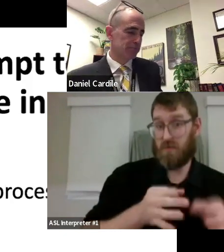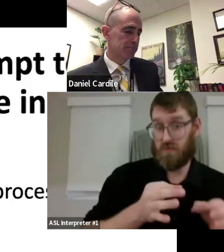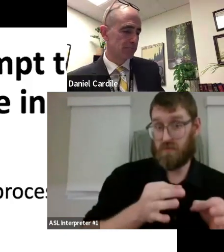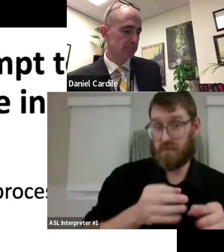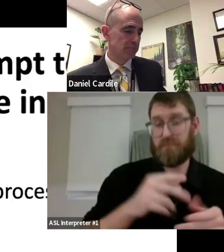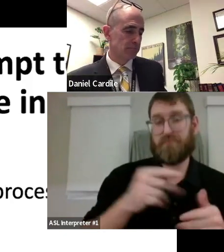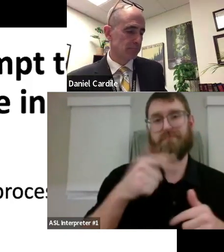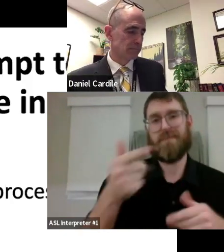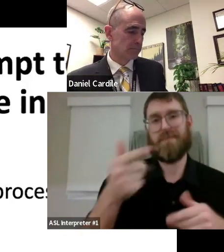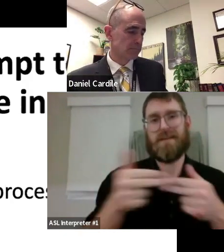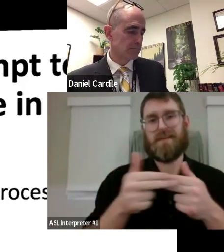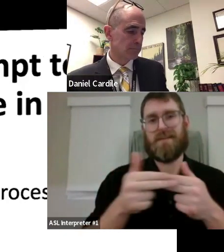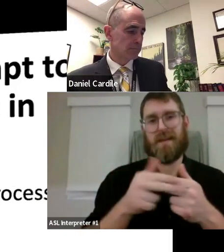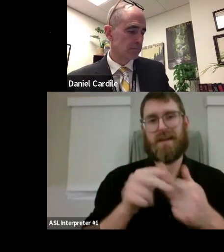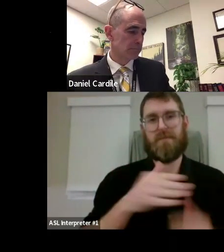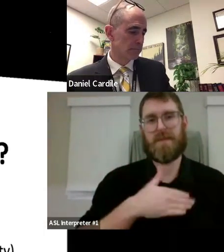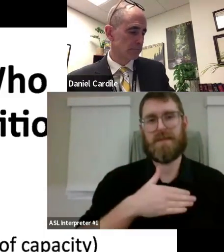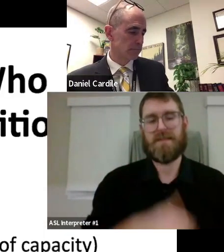please.